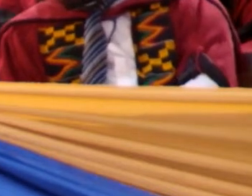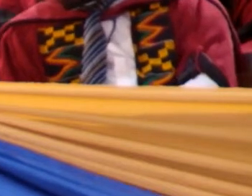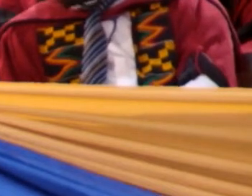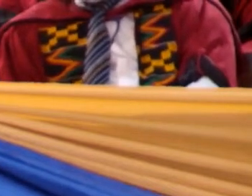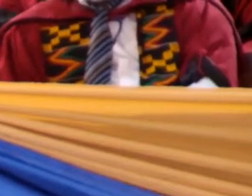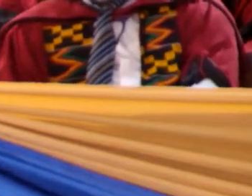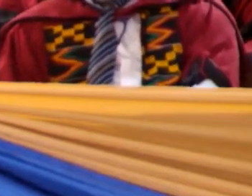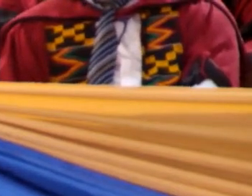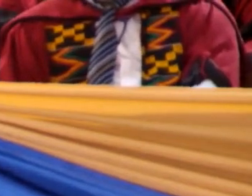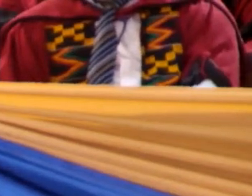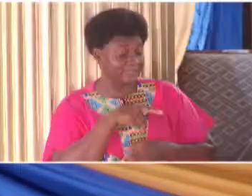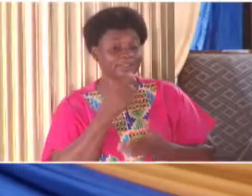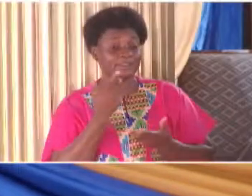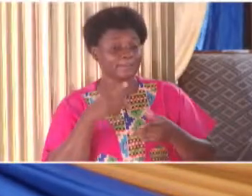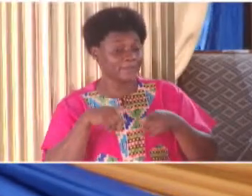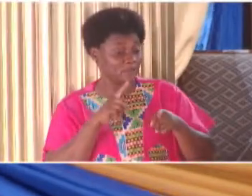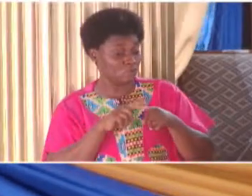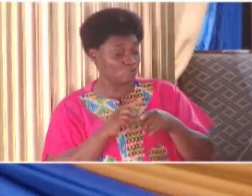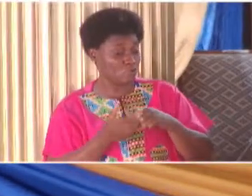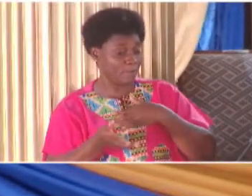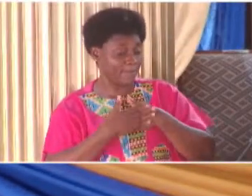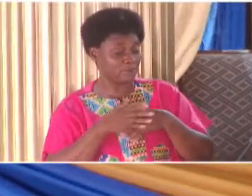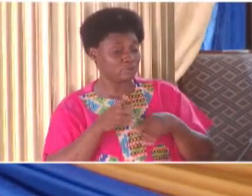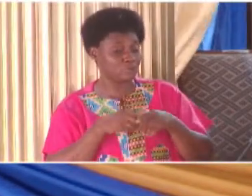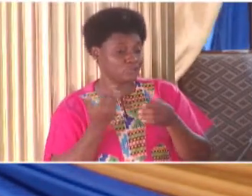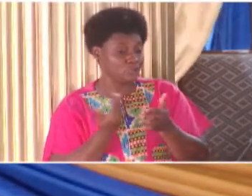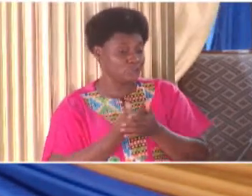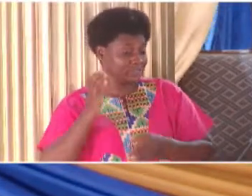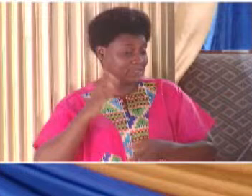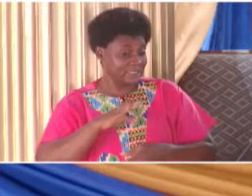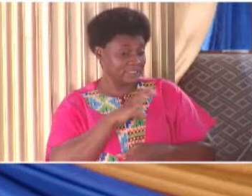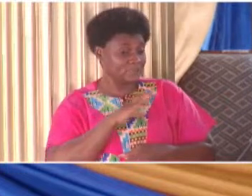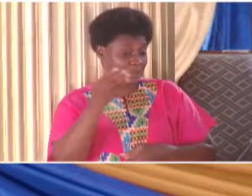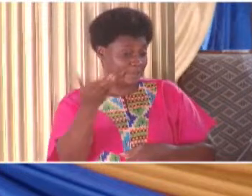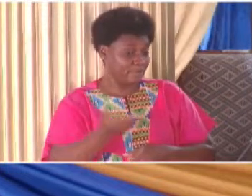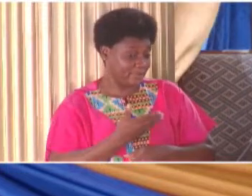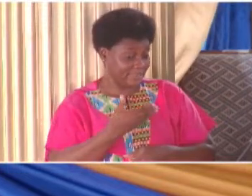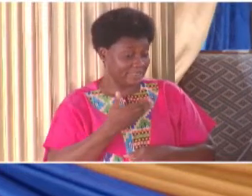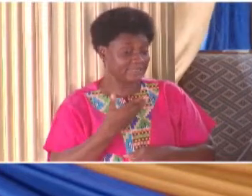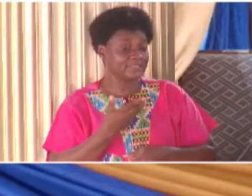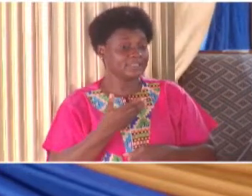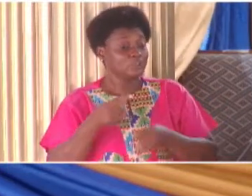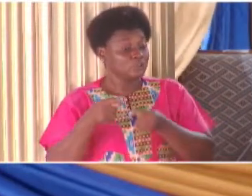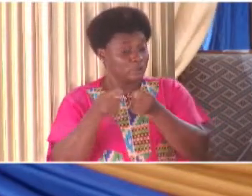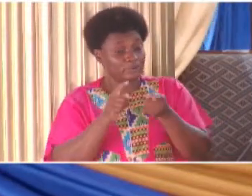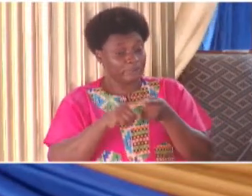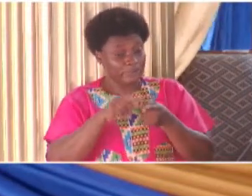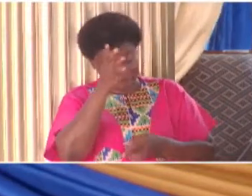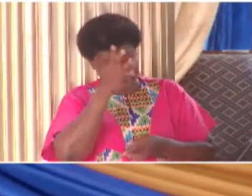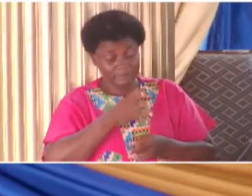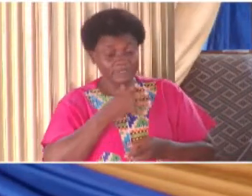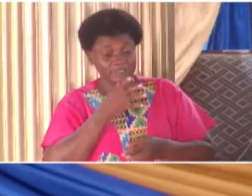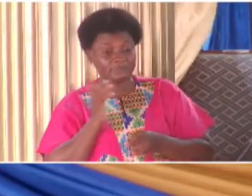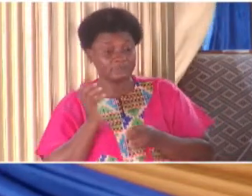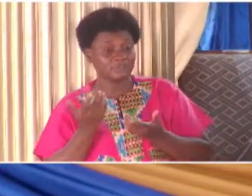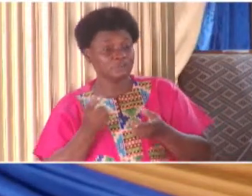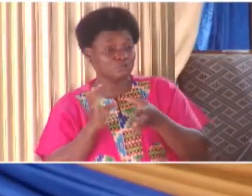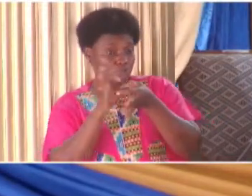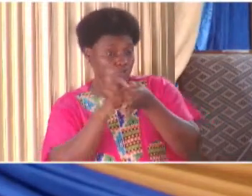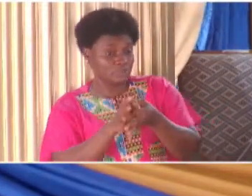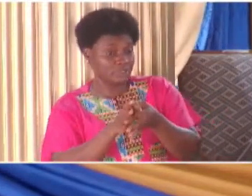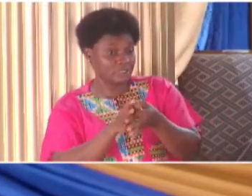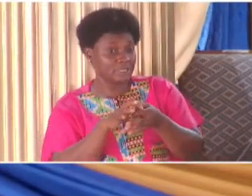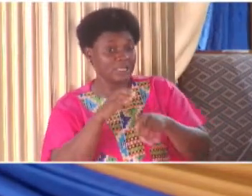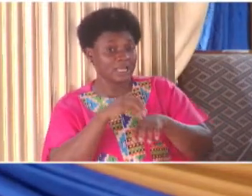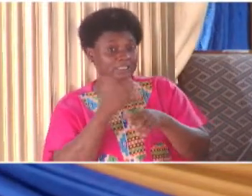to the new council chamber and would like to invite the valedictorian, together with your parents or guardians here, to join us